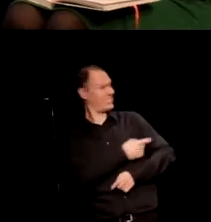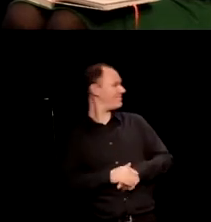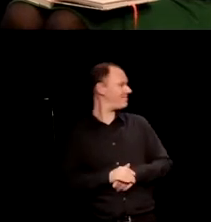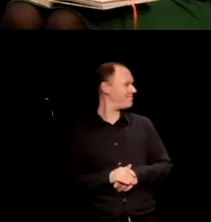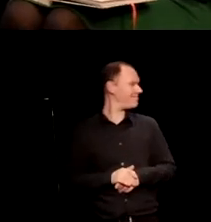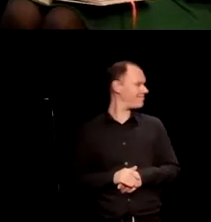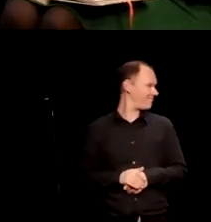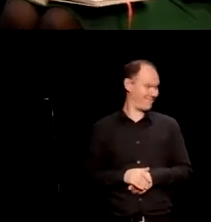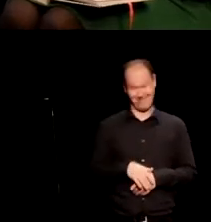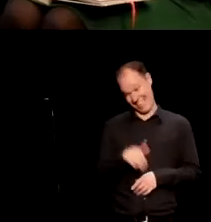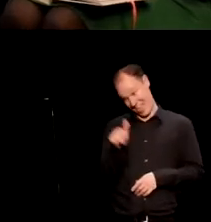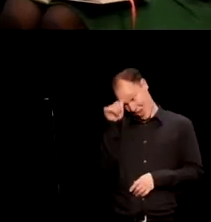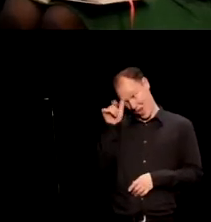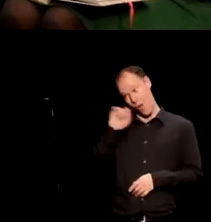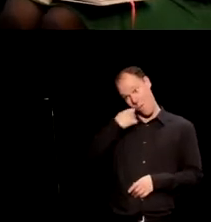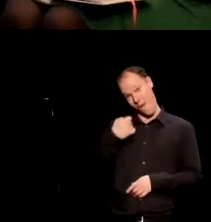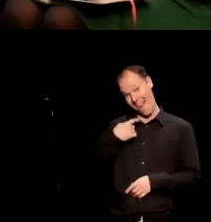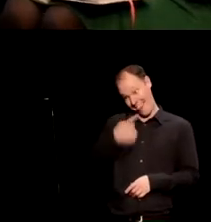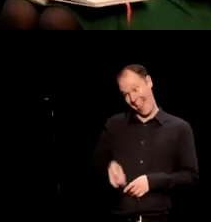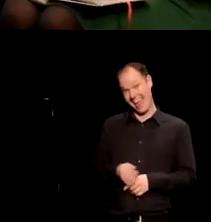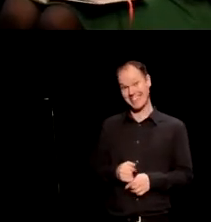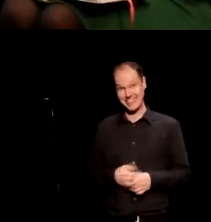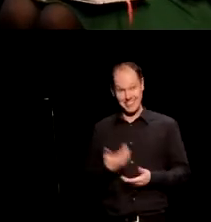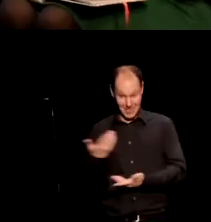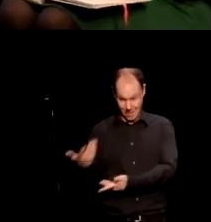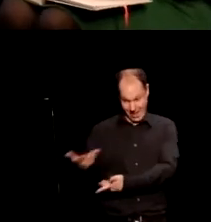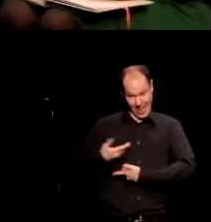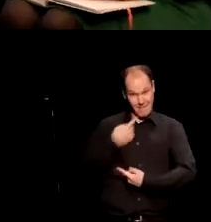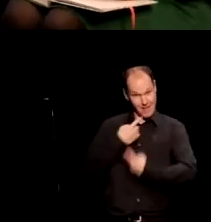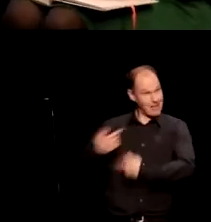Sorry, no, I'm going to say this because you gave me the details. Oh.